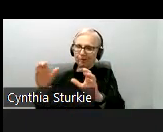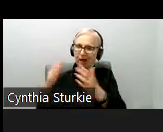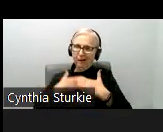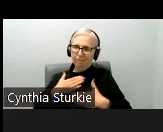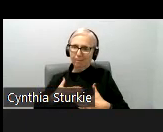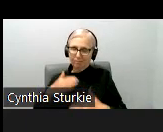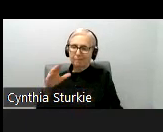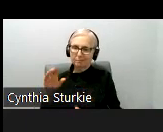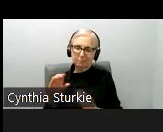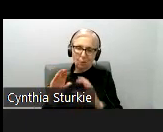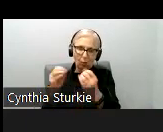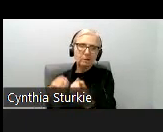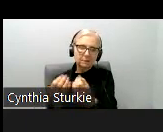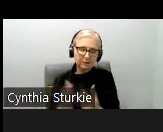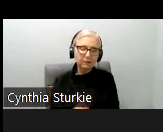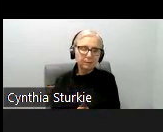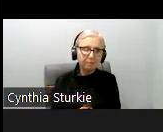slide.